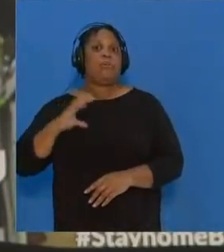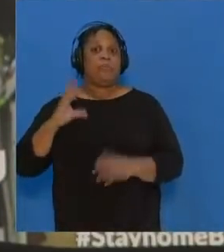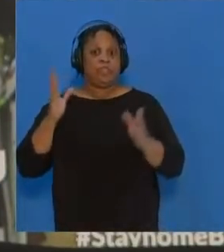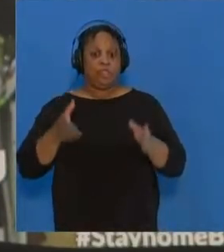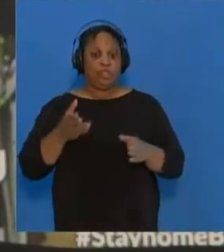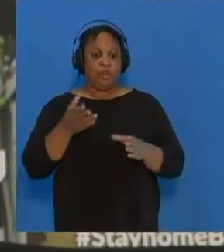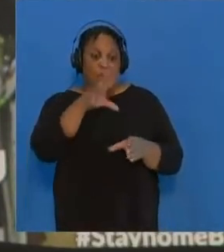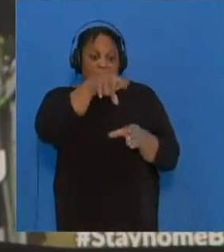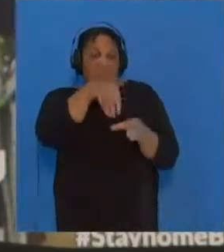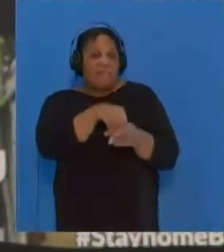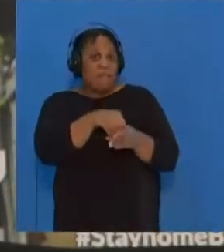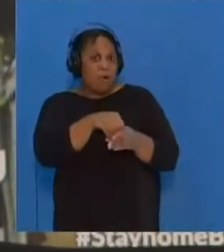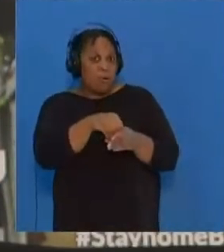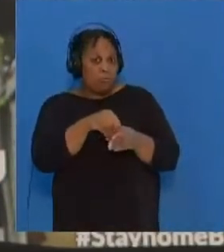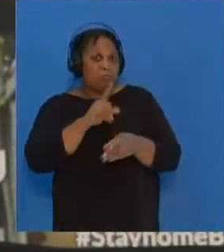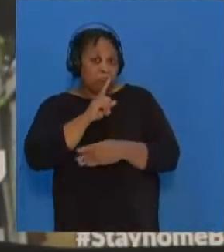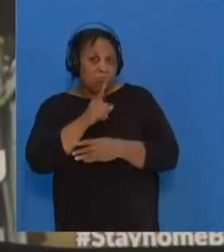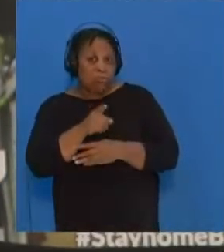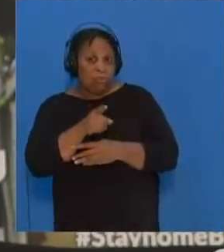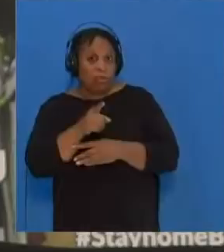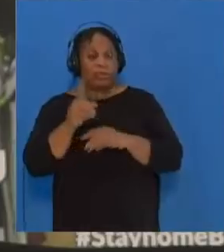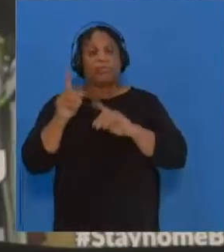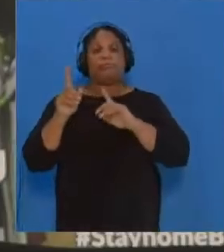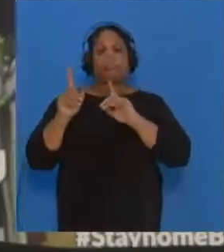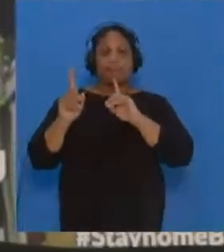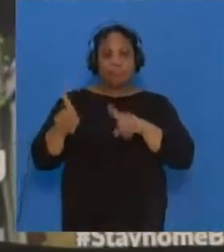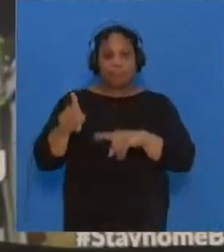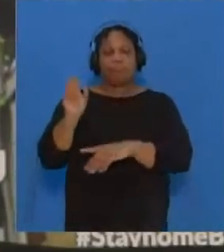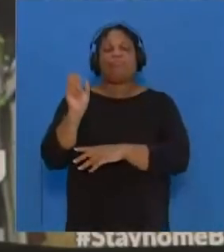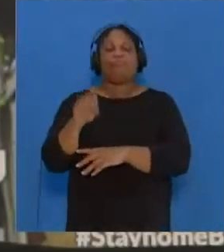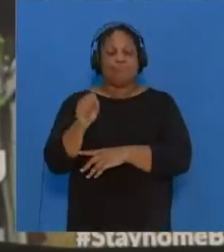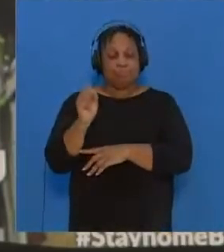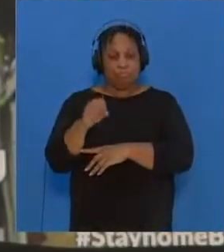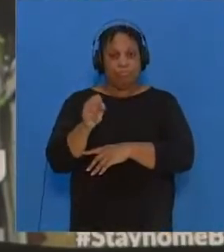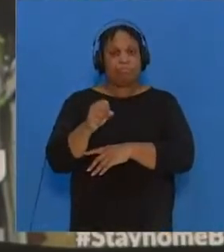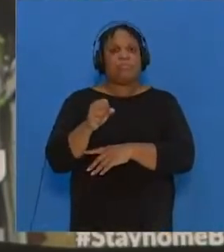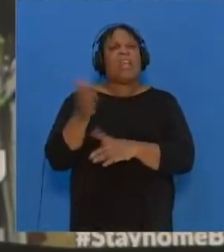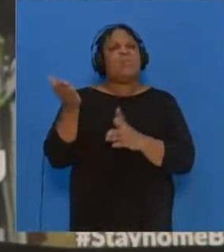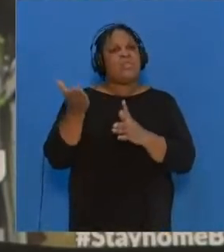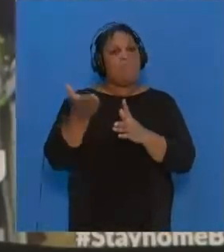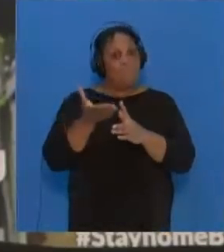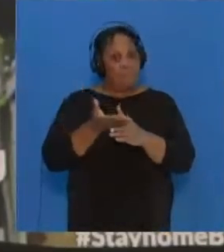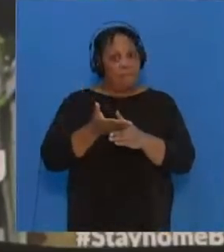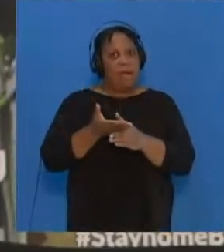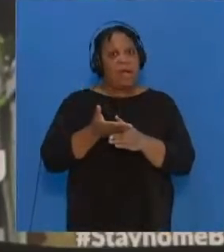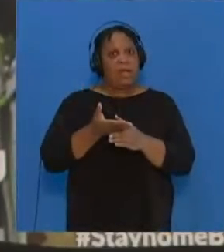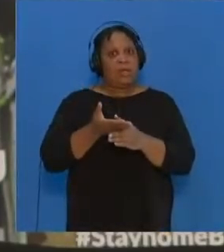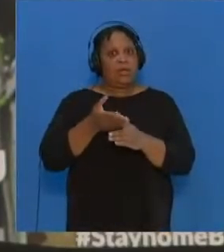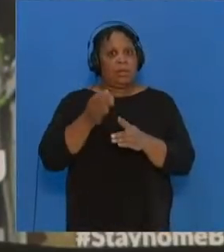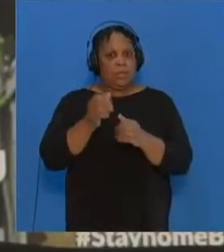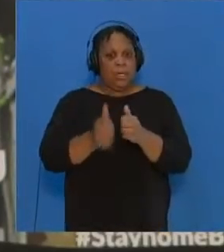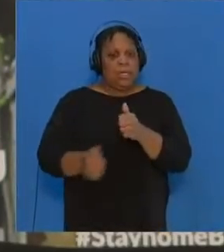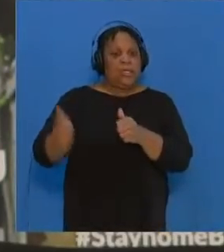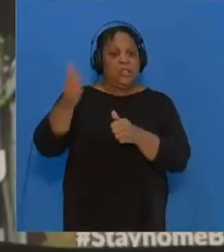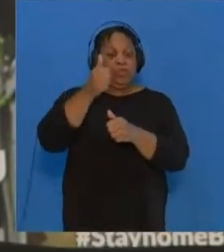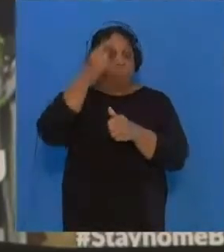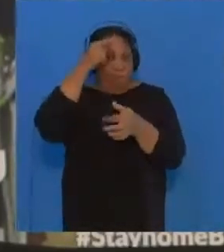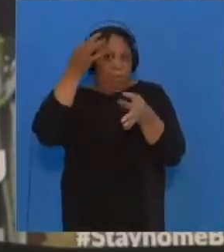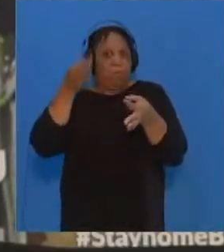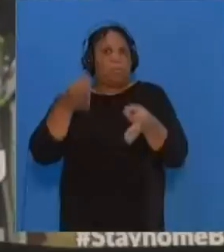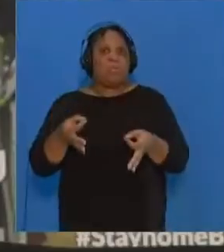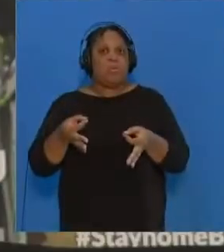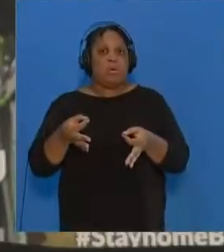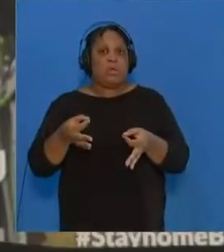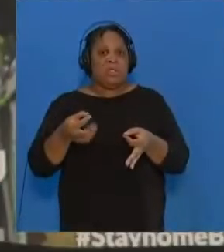in the action. Is this true? That is correct. The judicial review was filed in the Supreme Court of Bermuda. I, in